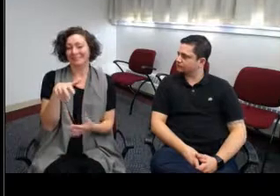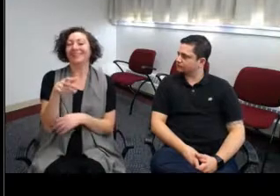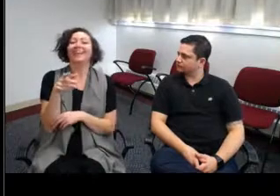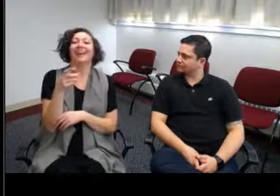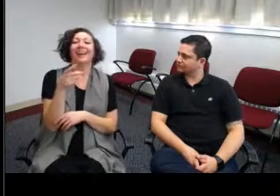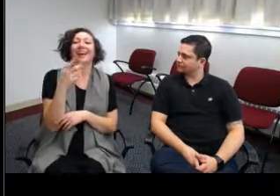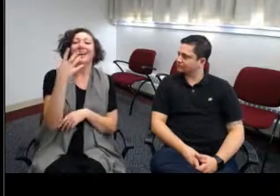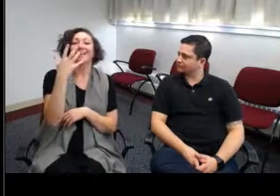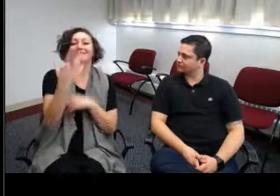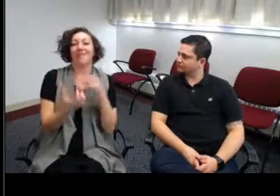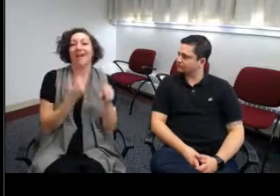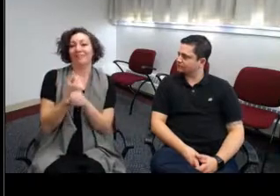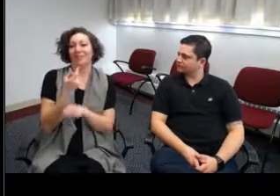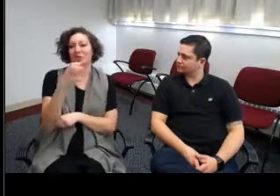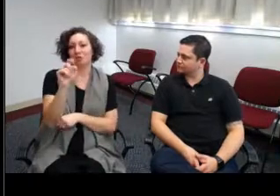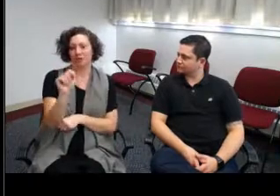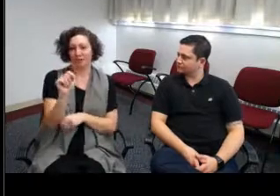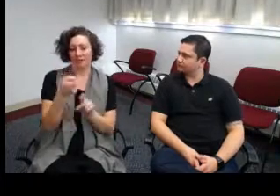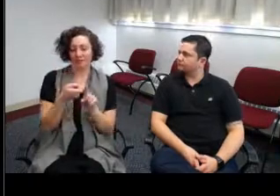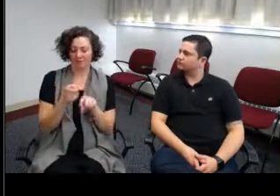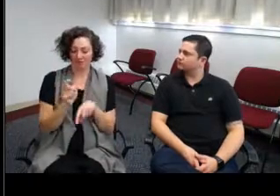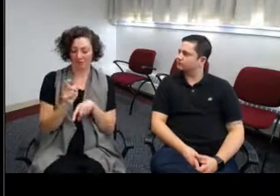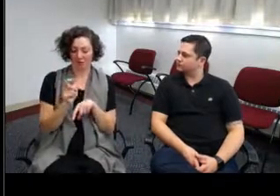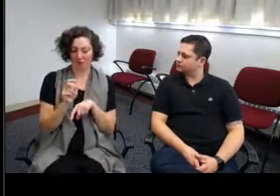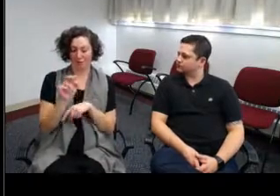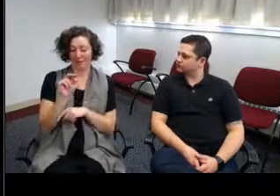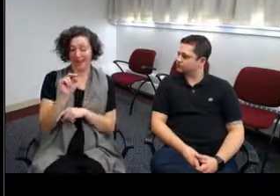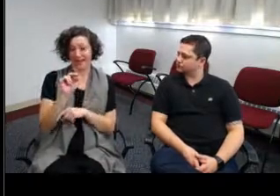Guzman, she's the interpreter, and